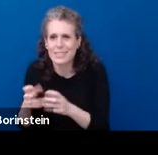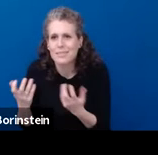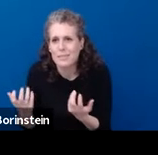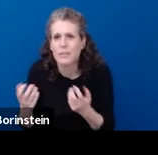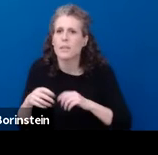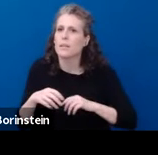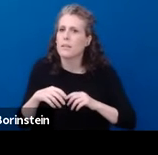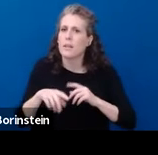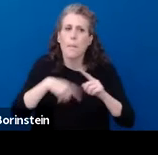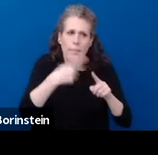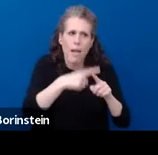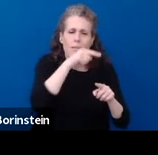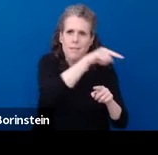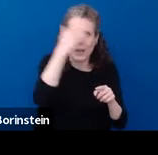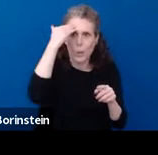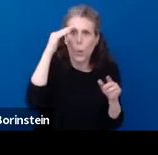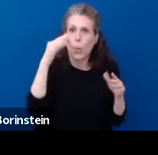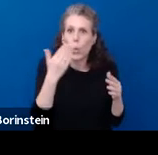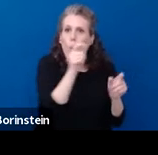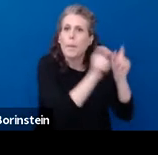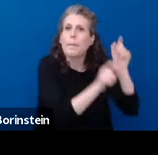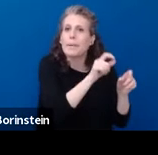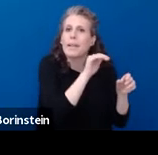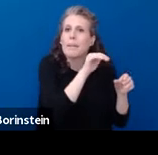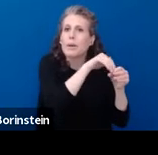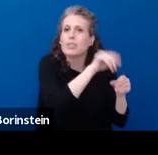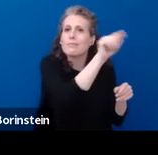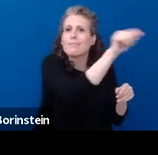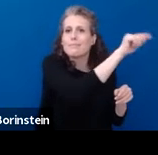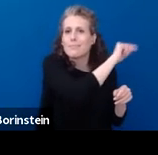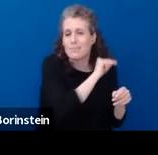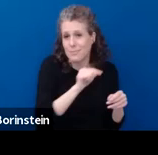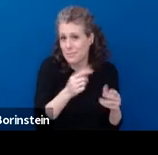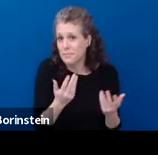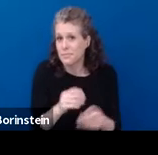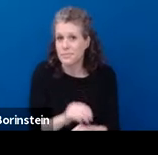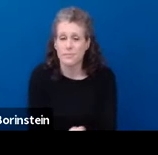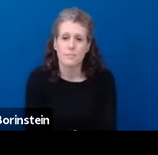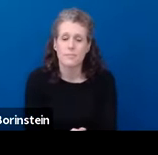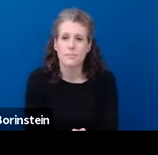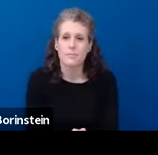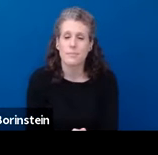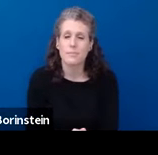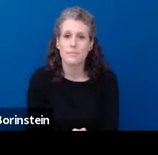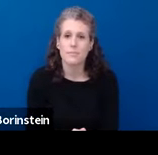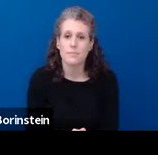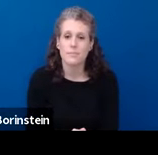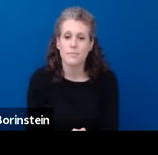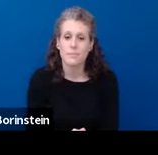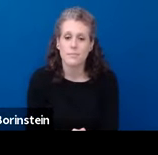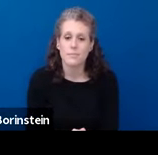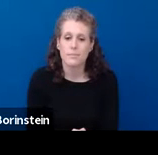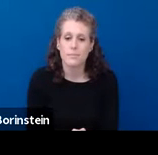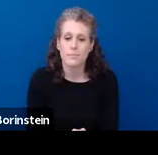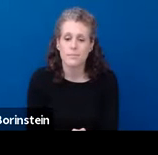also with the members of the society. And in one way, as we started a social meeting point,